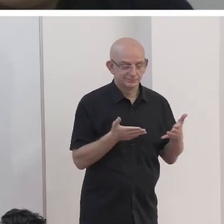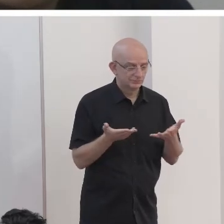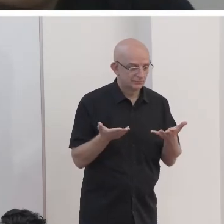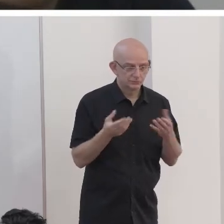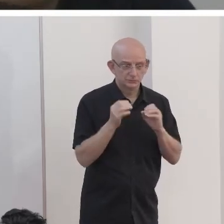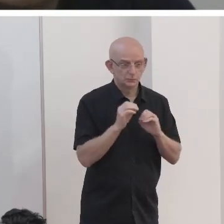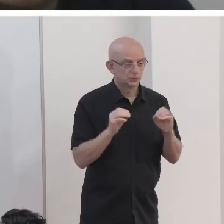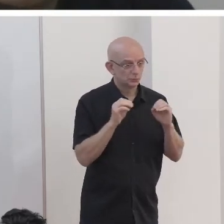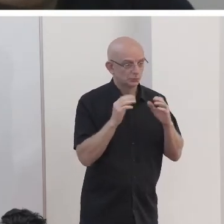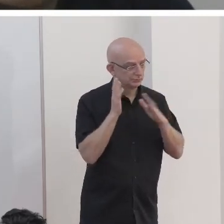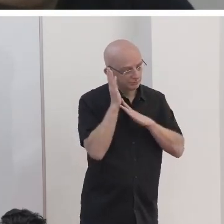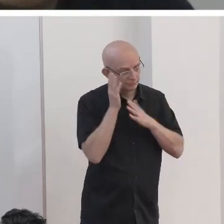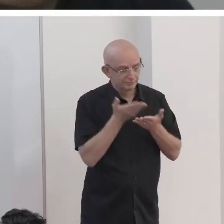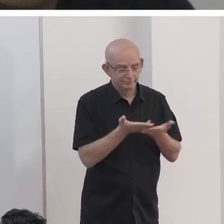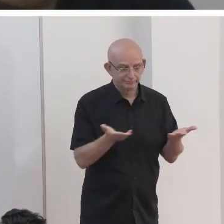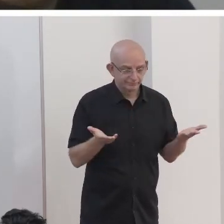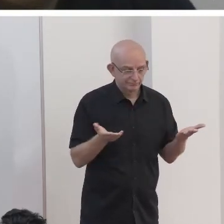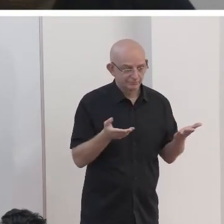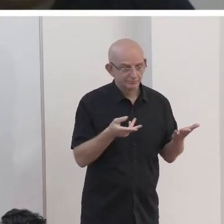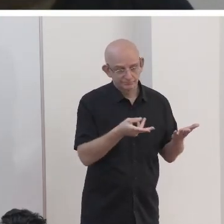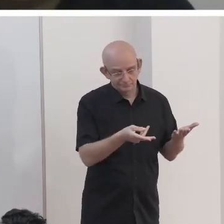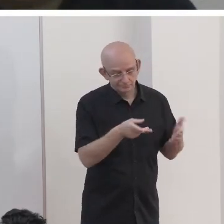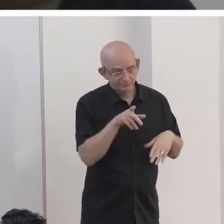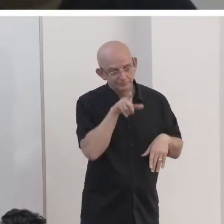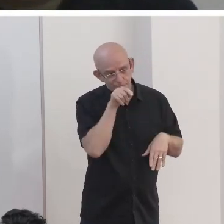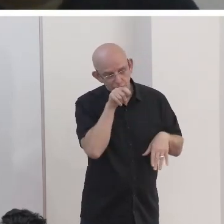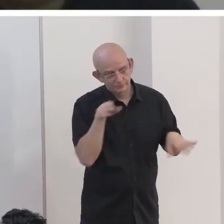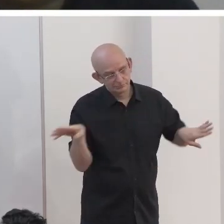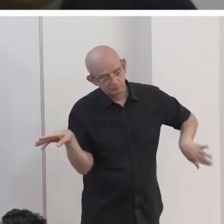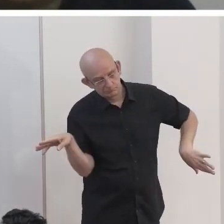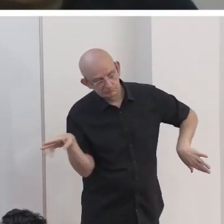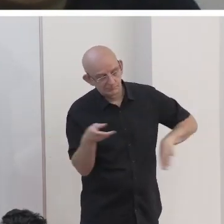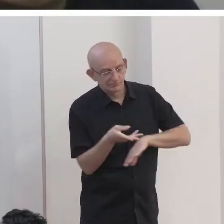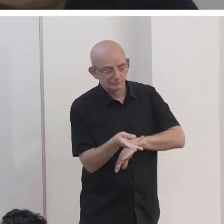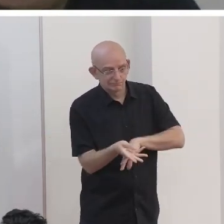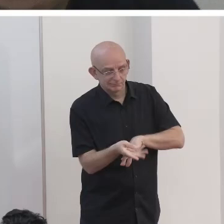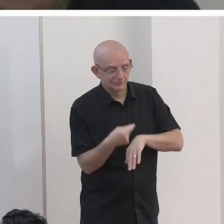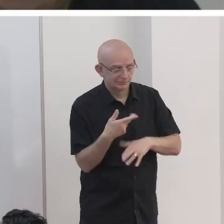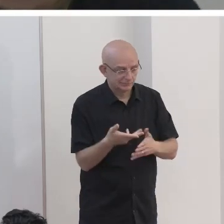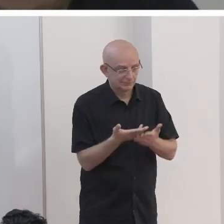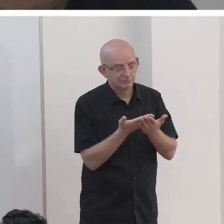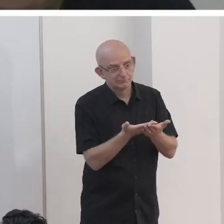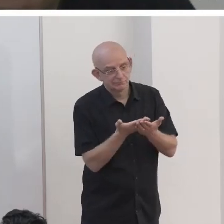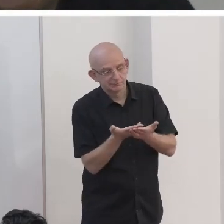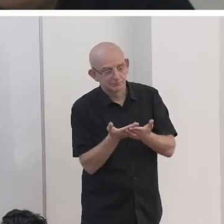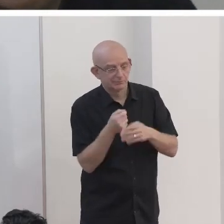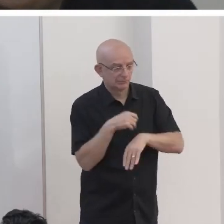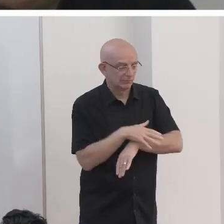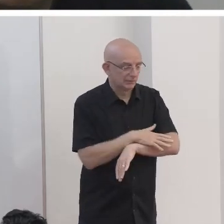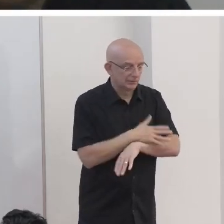road. She was begging on the road, eating on the road, sleeping on the road, right?